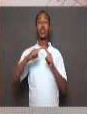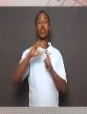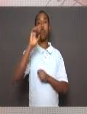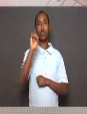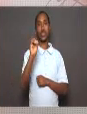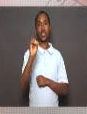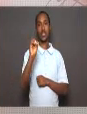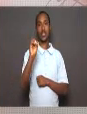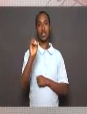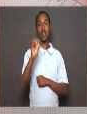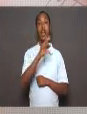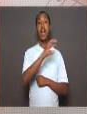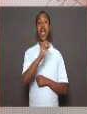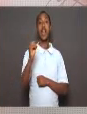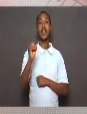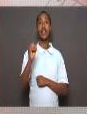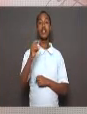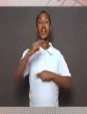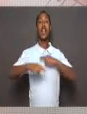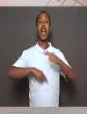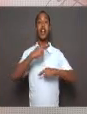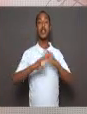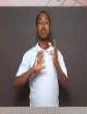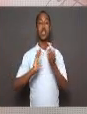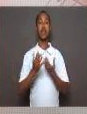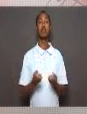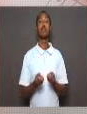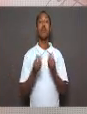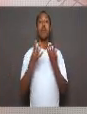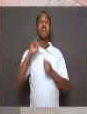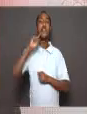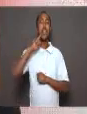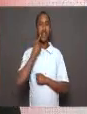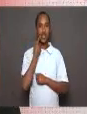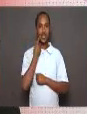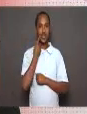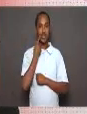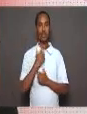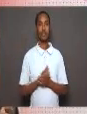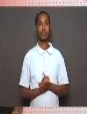oxygen, and the reaction becomes more vigorous.